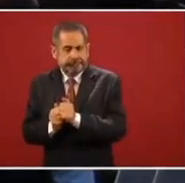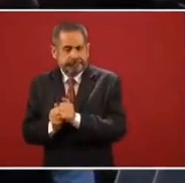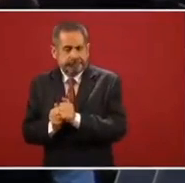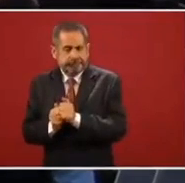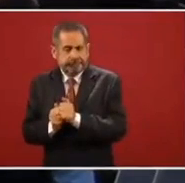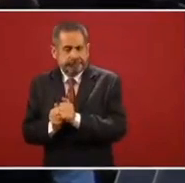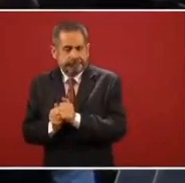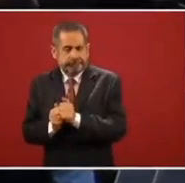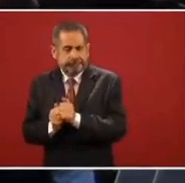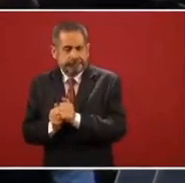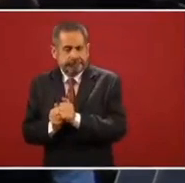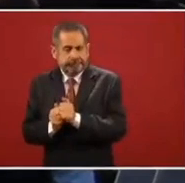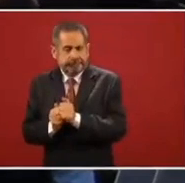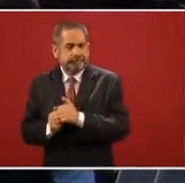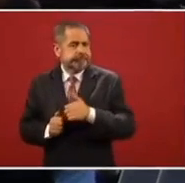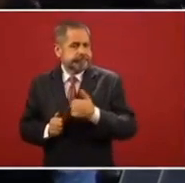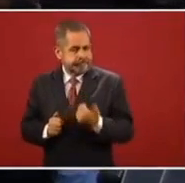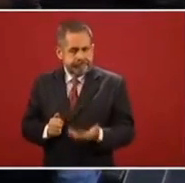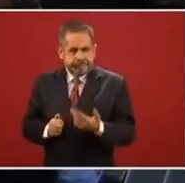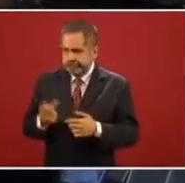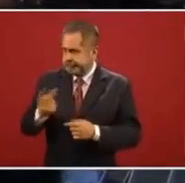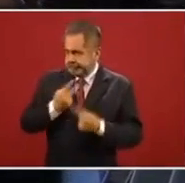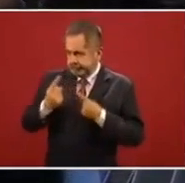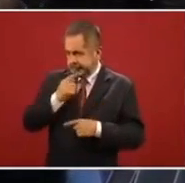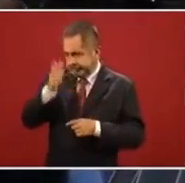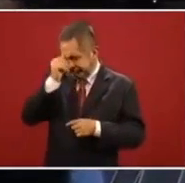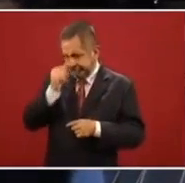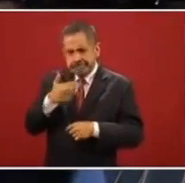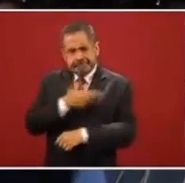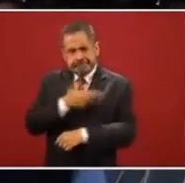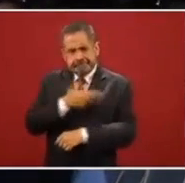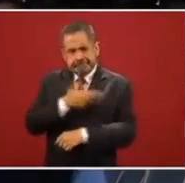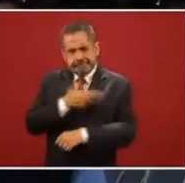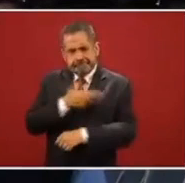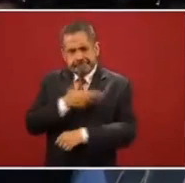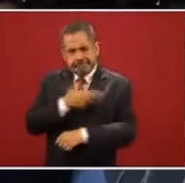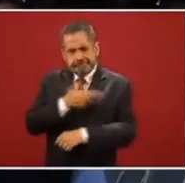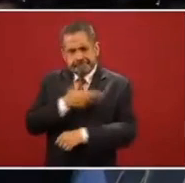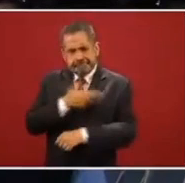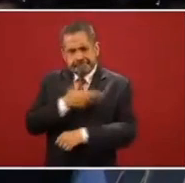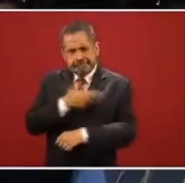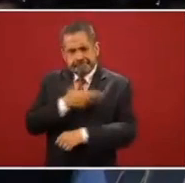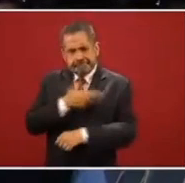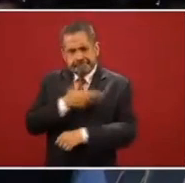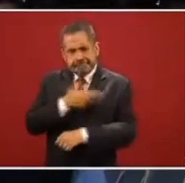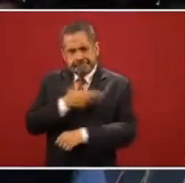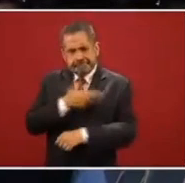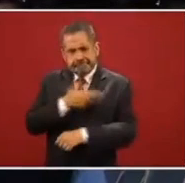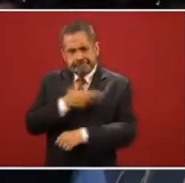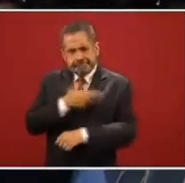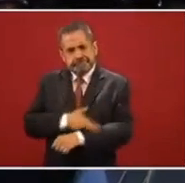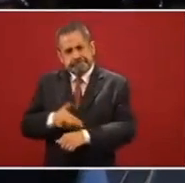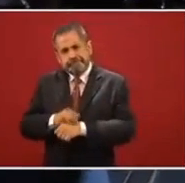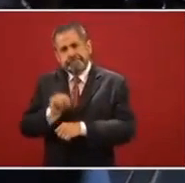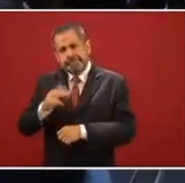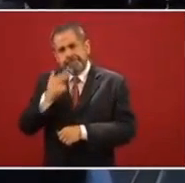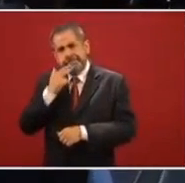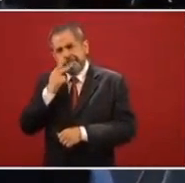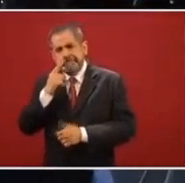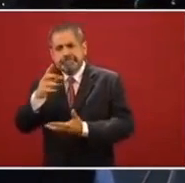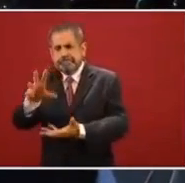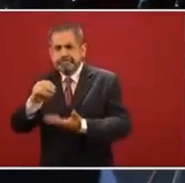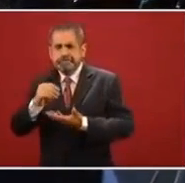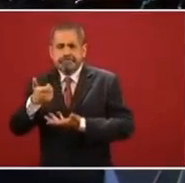And so then we were able to find la mecánica que nos ha permitido the mechanism which has permitted us